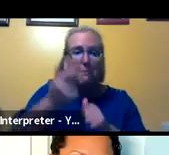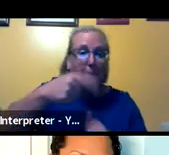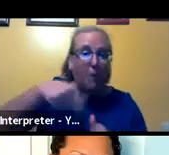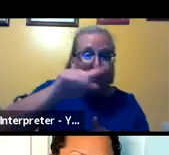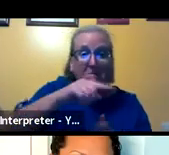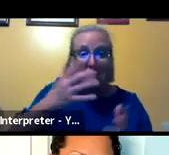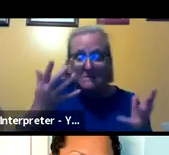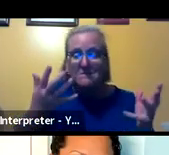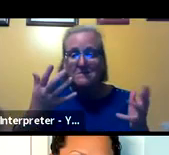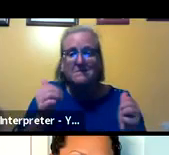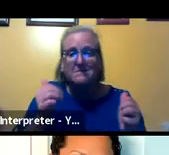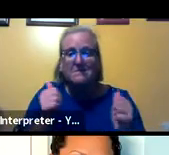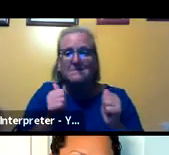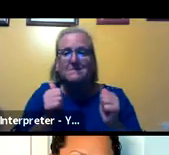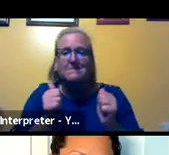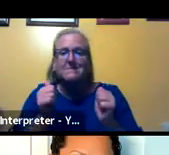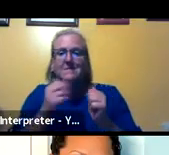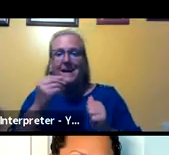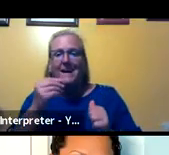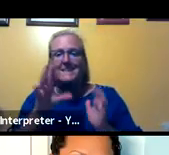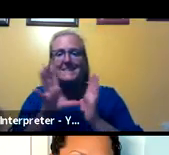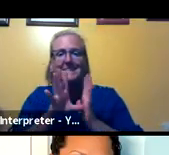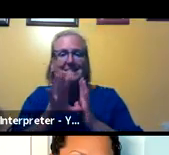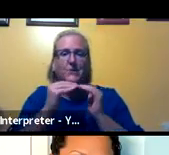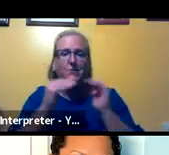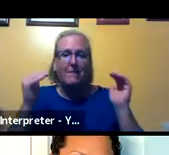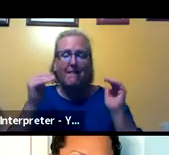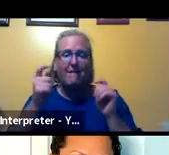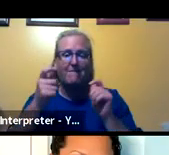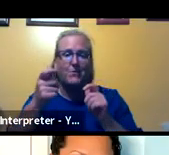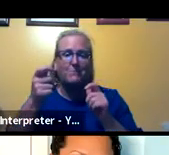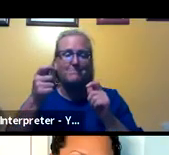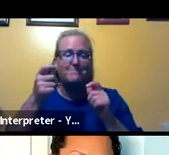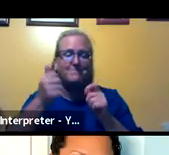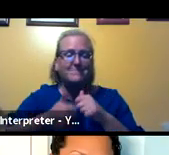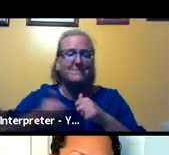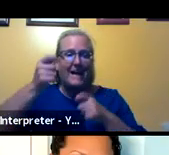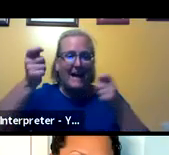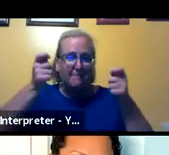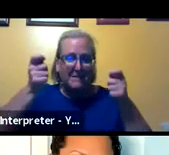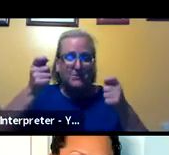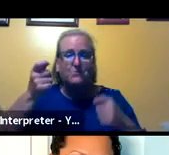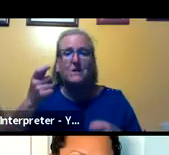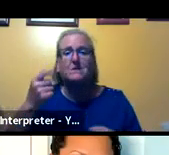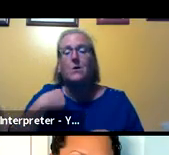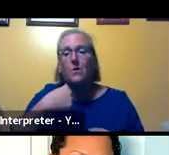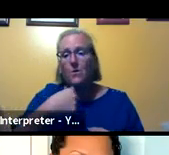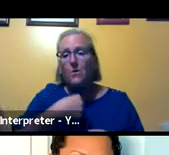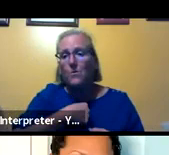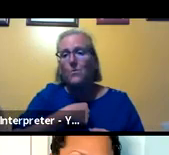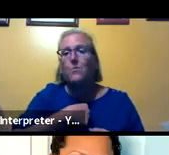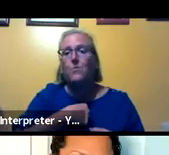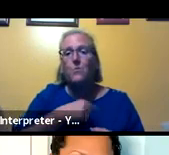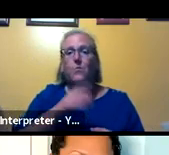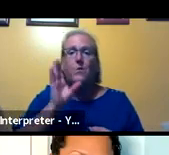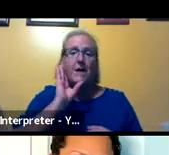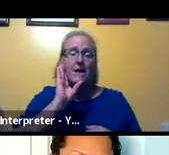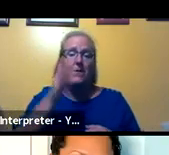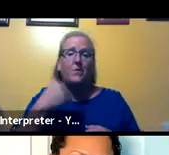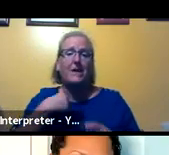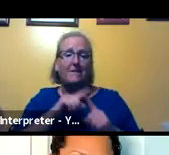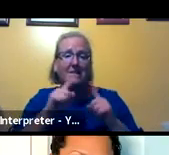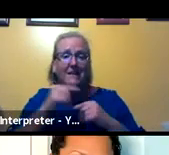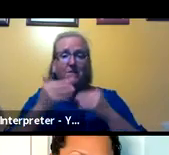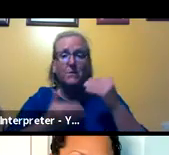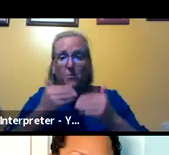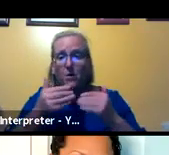a majority brand new senior level administration is that we would bring forward processes and have the